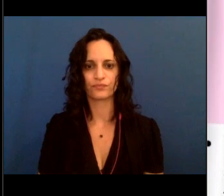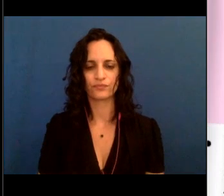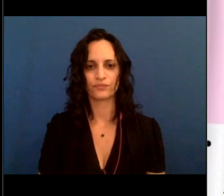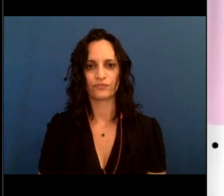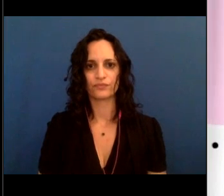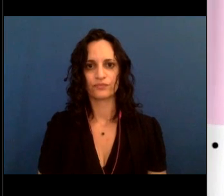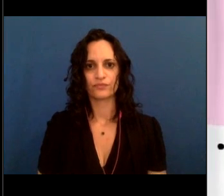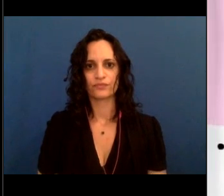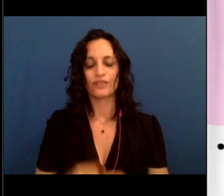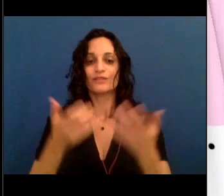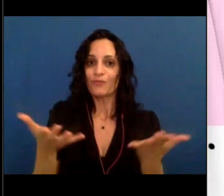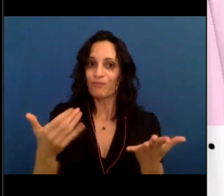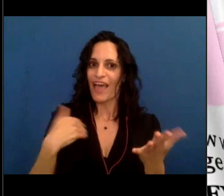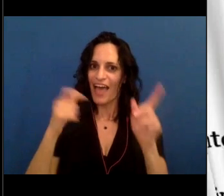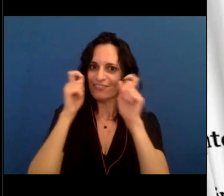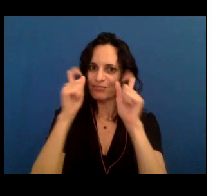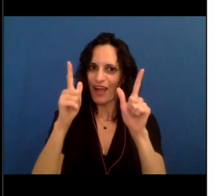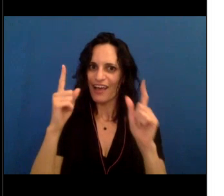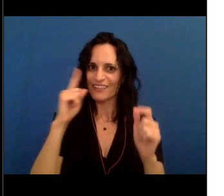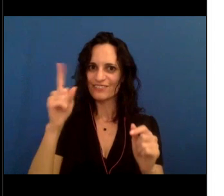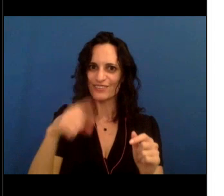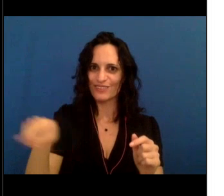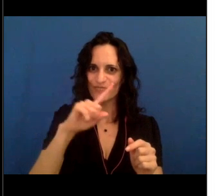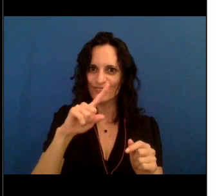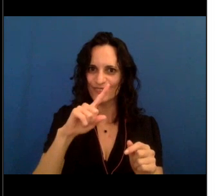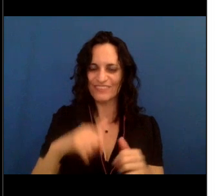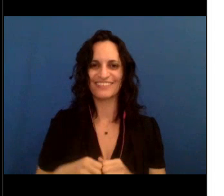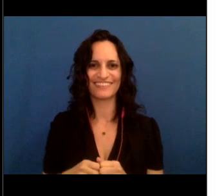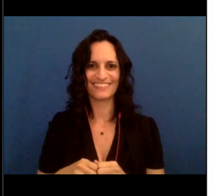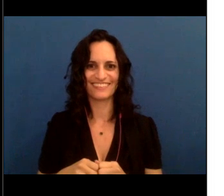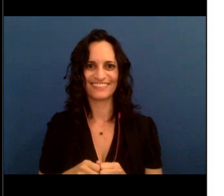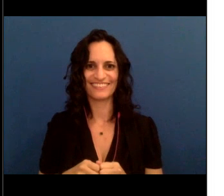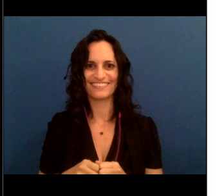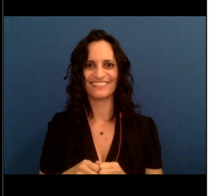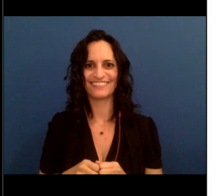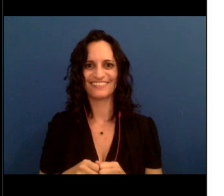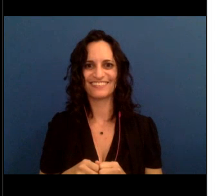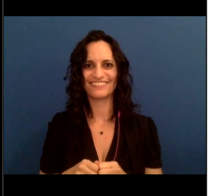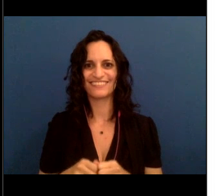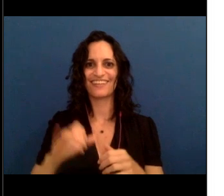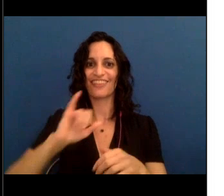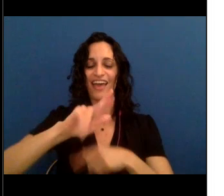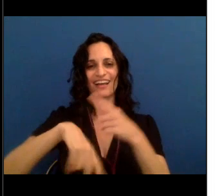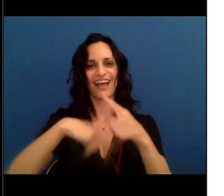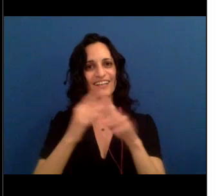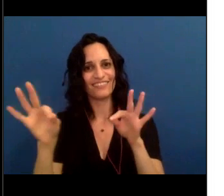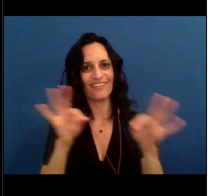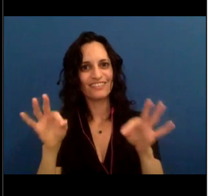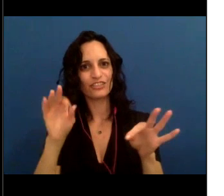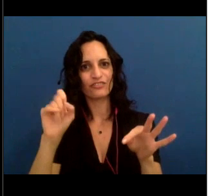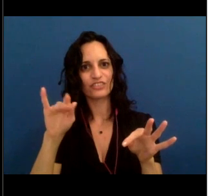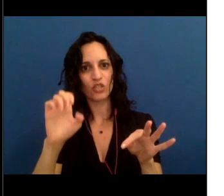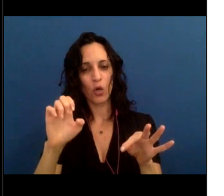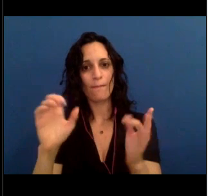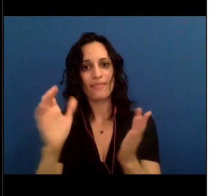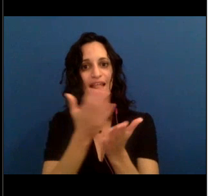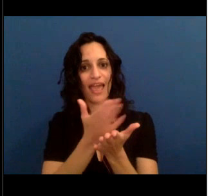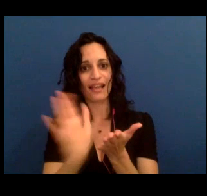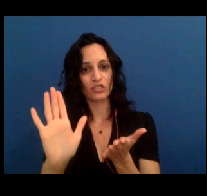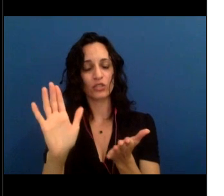And so I have a surprise for you. Surprise, surprise, that these kinds of definitions of scope that exclude the interests